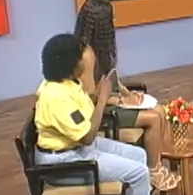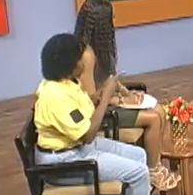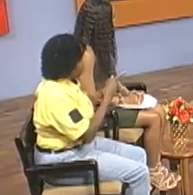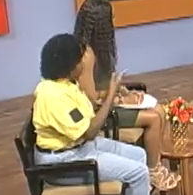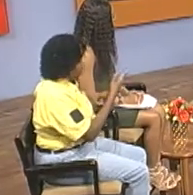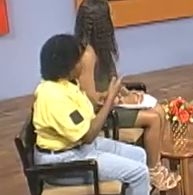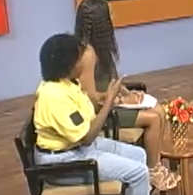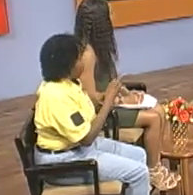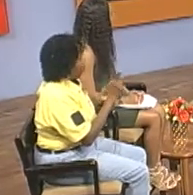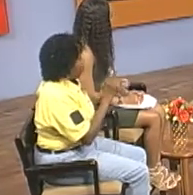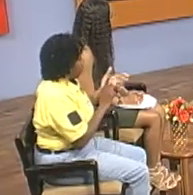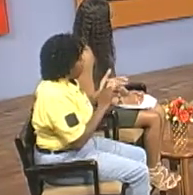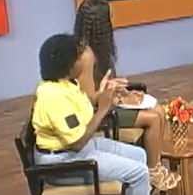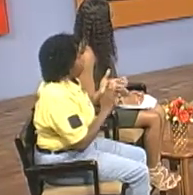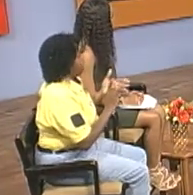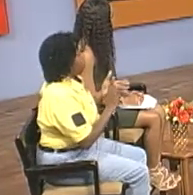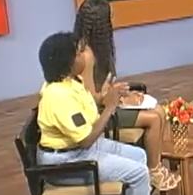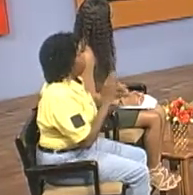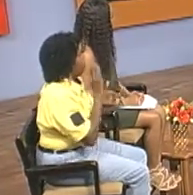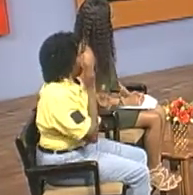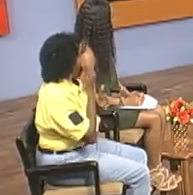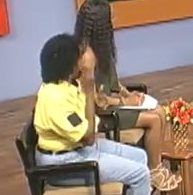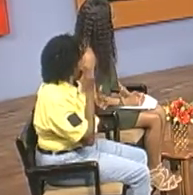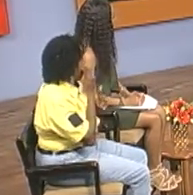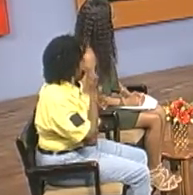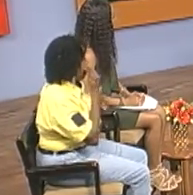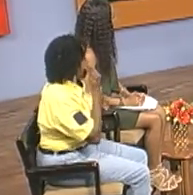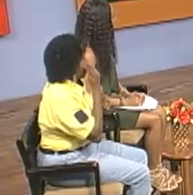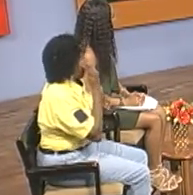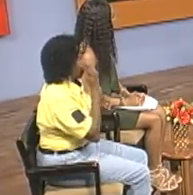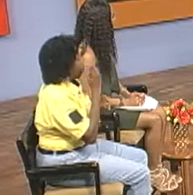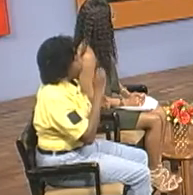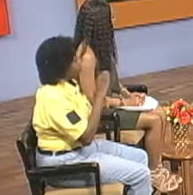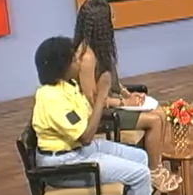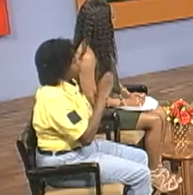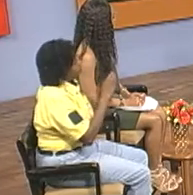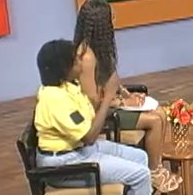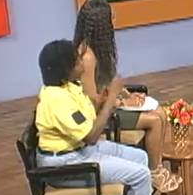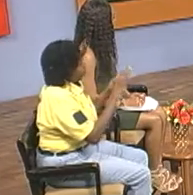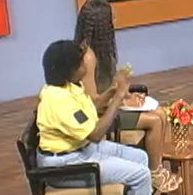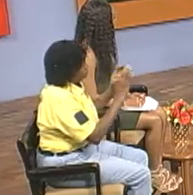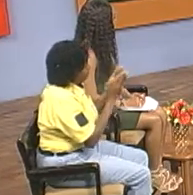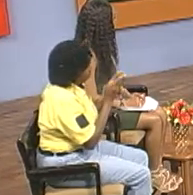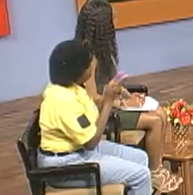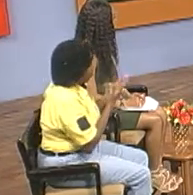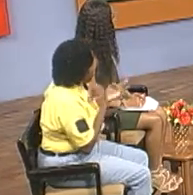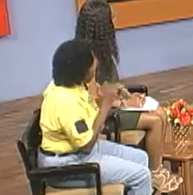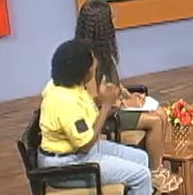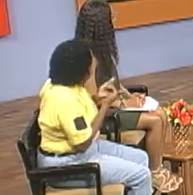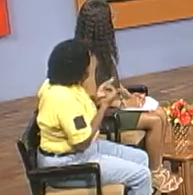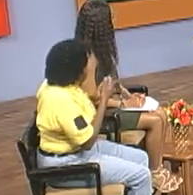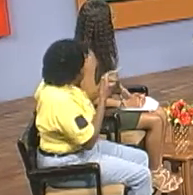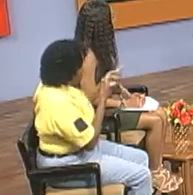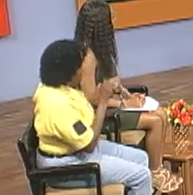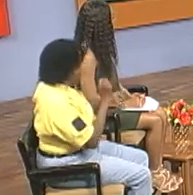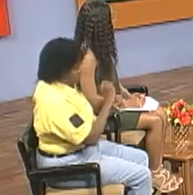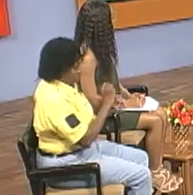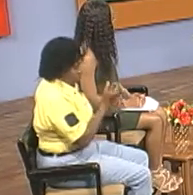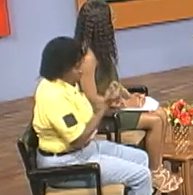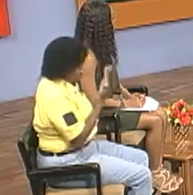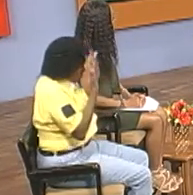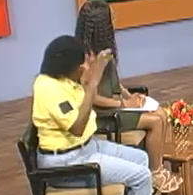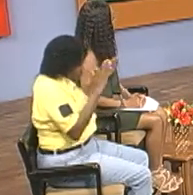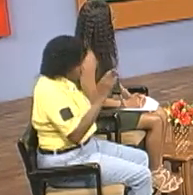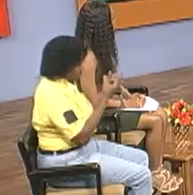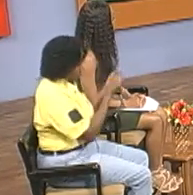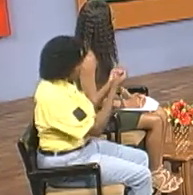Sway Caribbean Model Agency. And when I first accepted her on board, I was like, oh my gosh, how am I going to work this out? Because I don't know sign